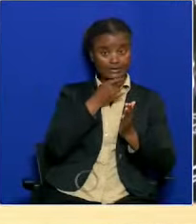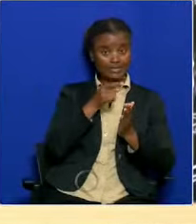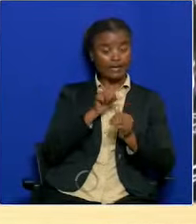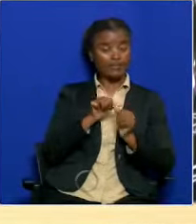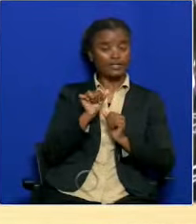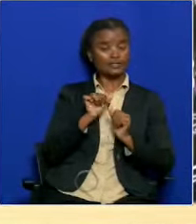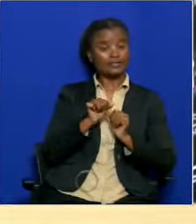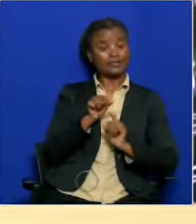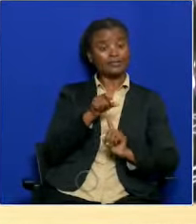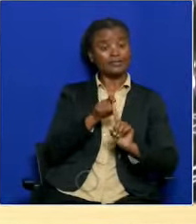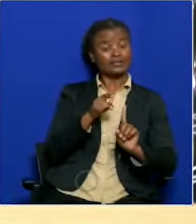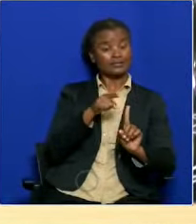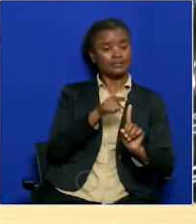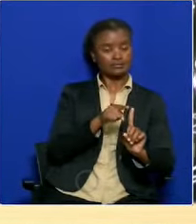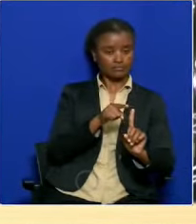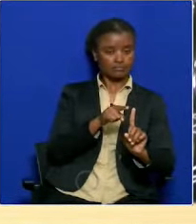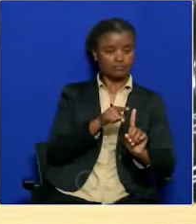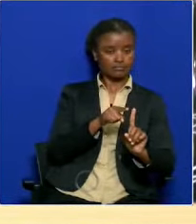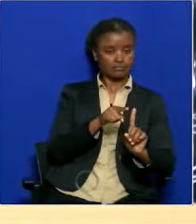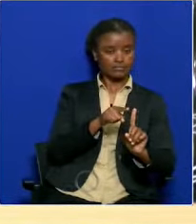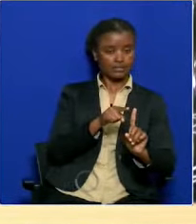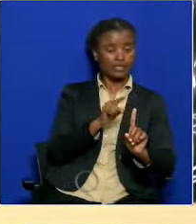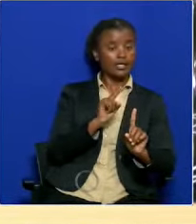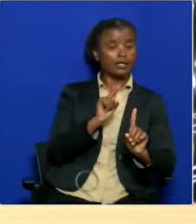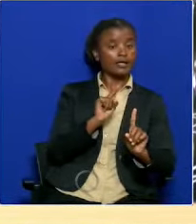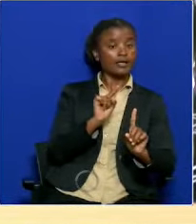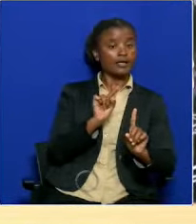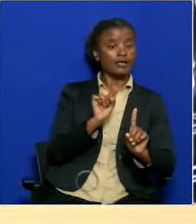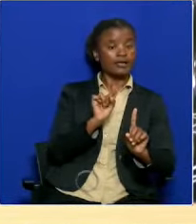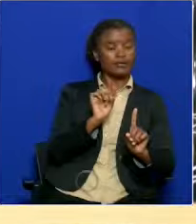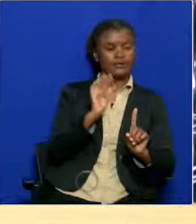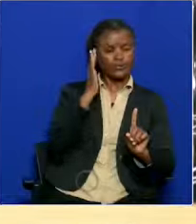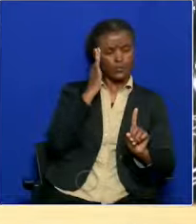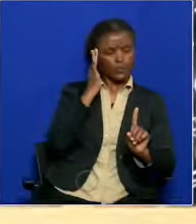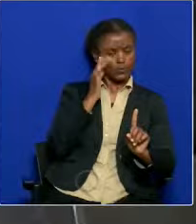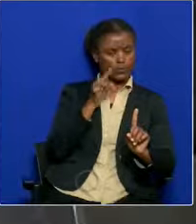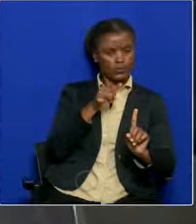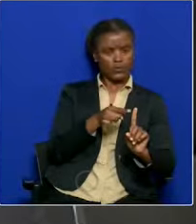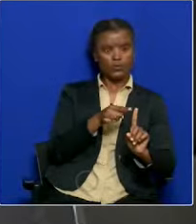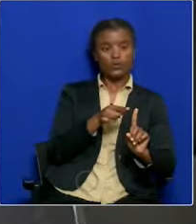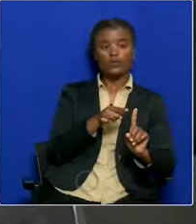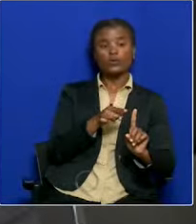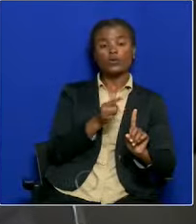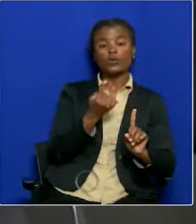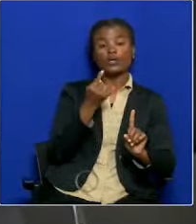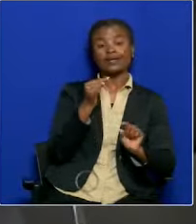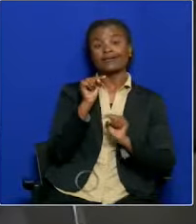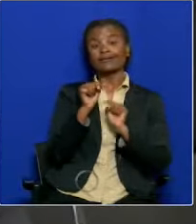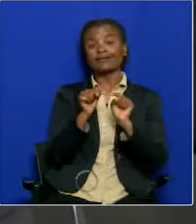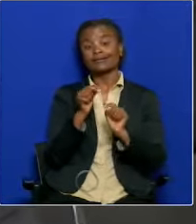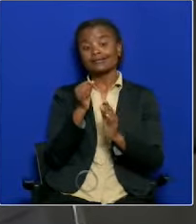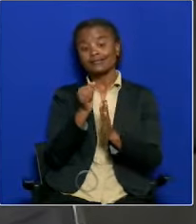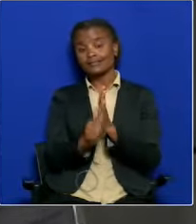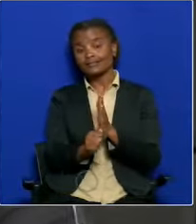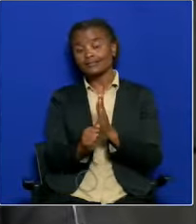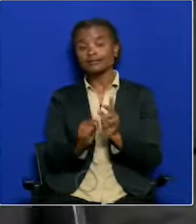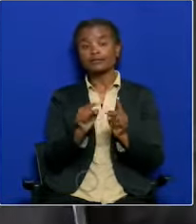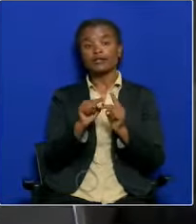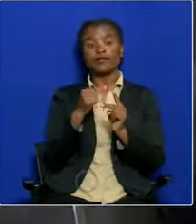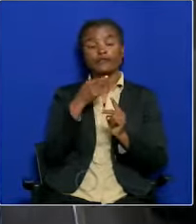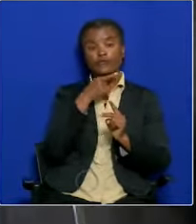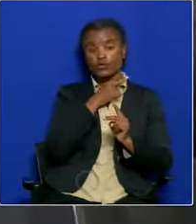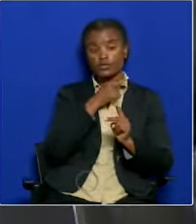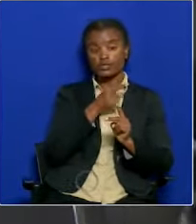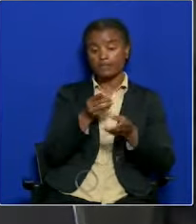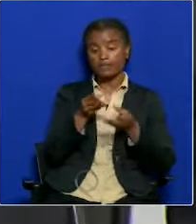one, is being alleged to have killed and fraud, that you find out the day before. Two, you